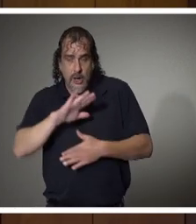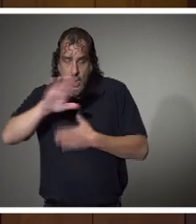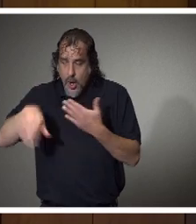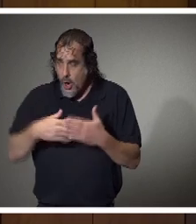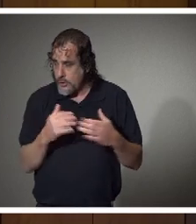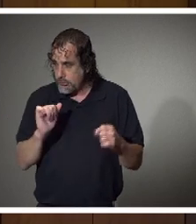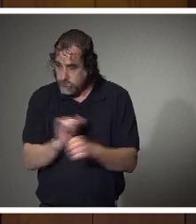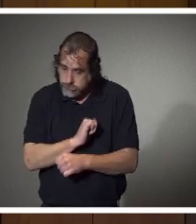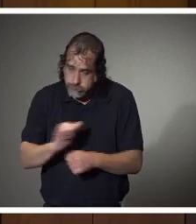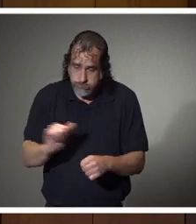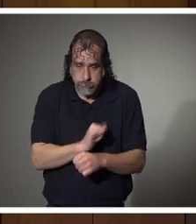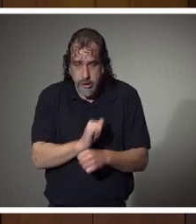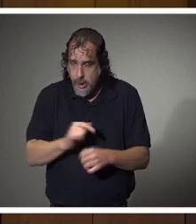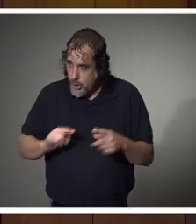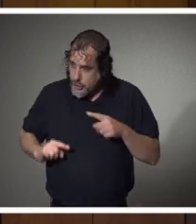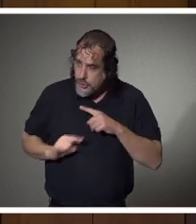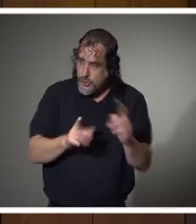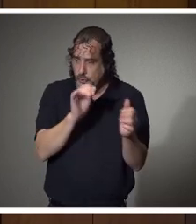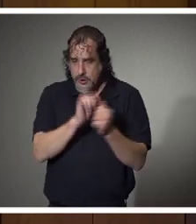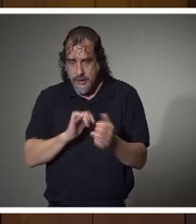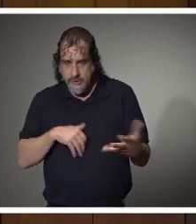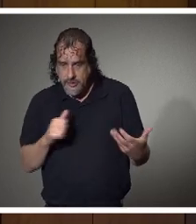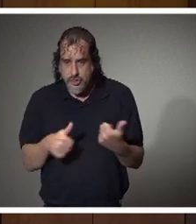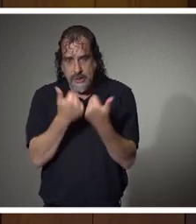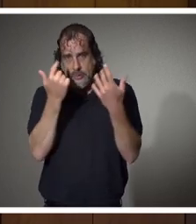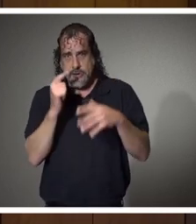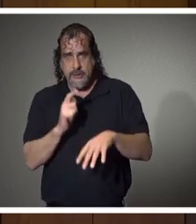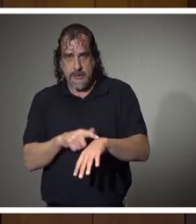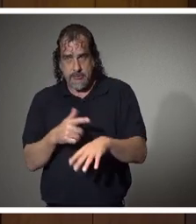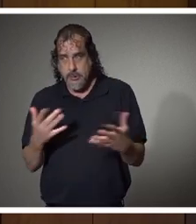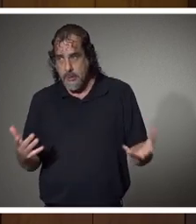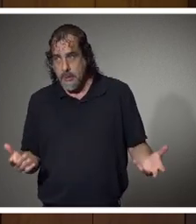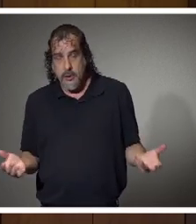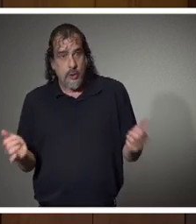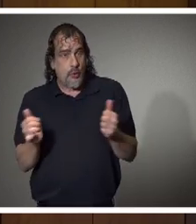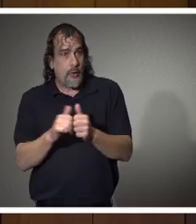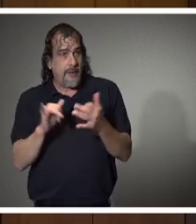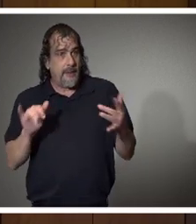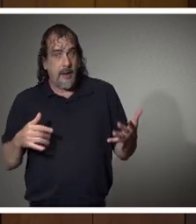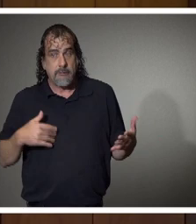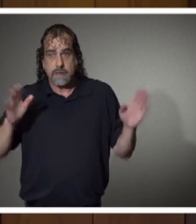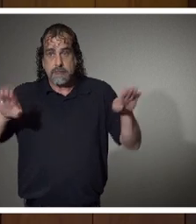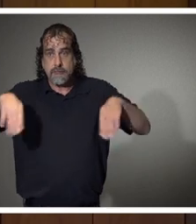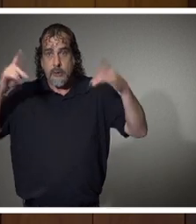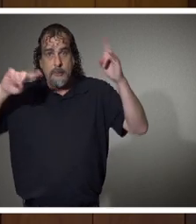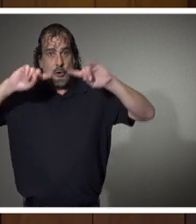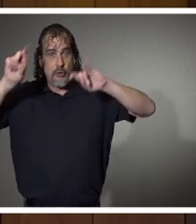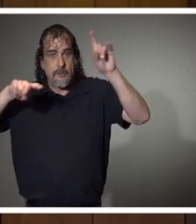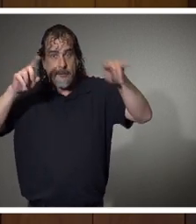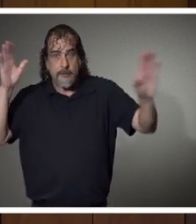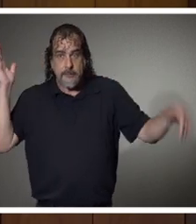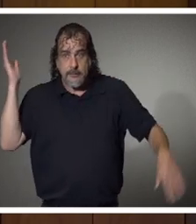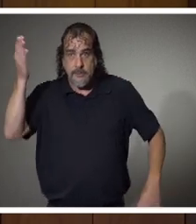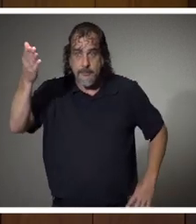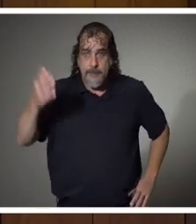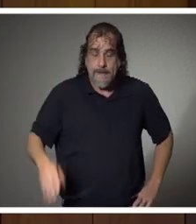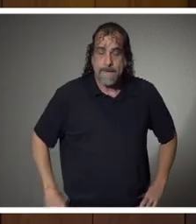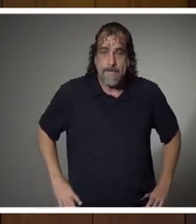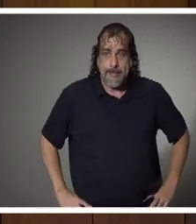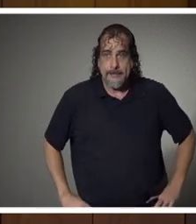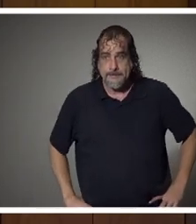team during these challenging times. With that, I will open the floor to questions, and we'll start with Courtney